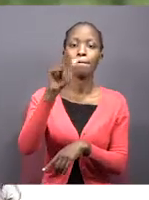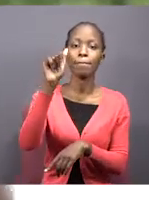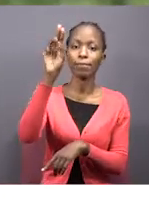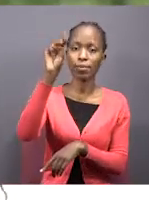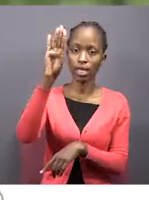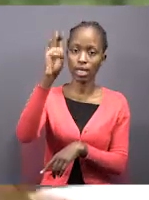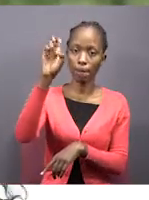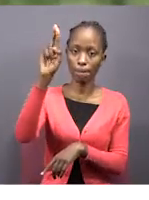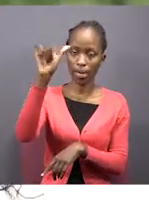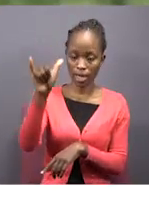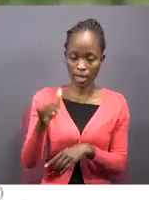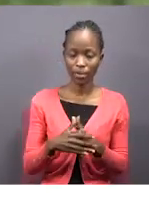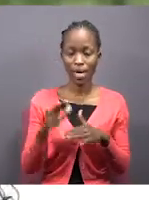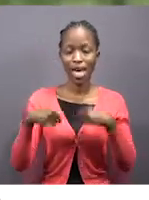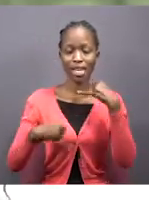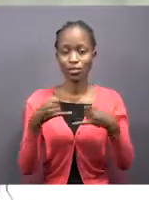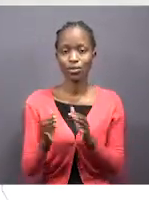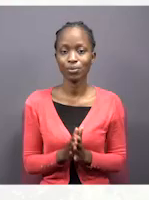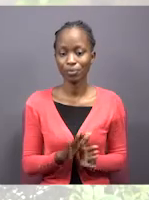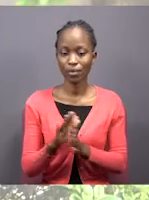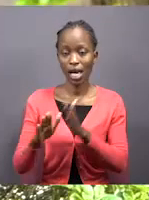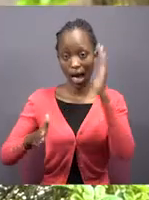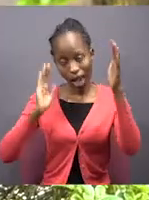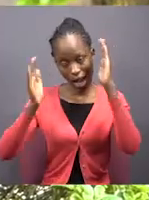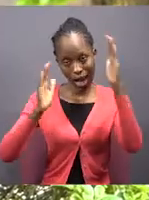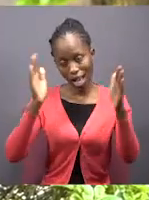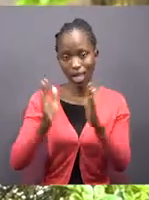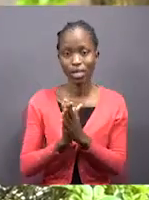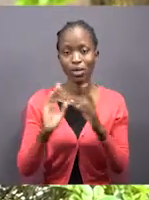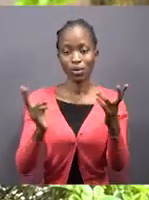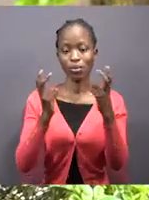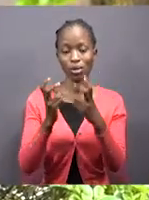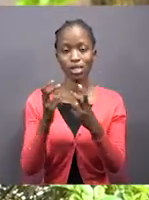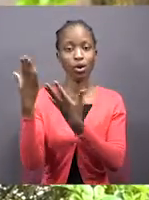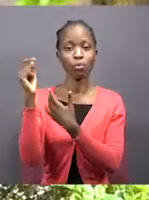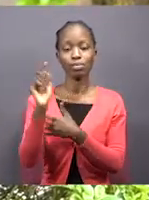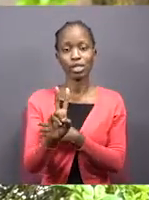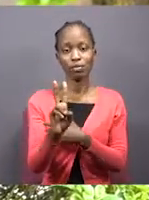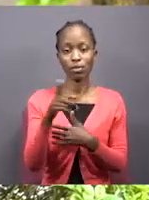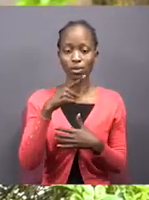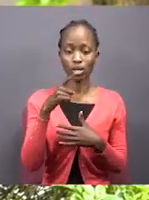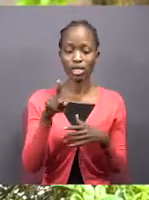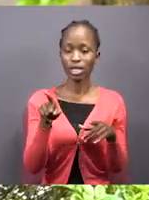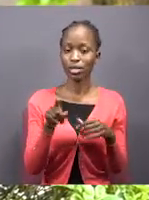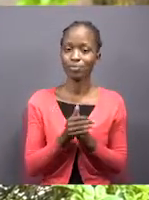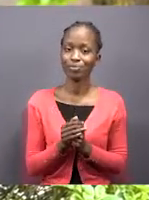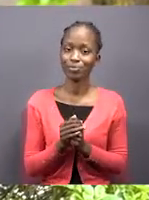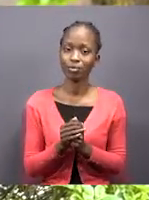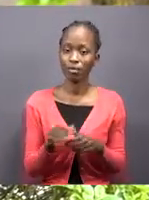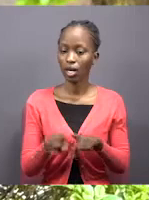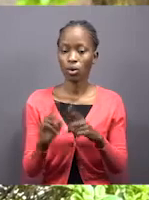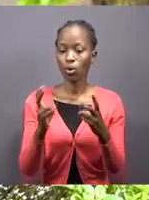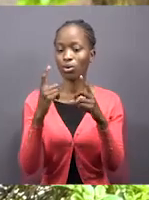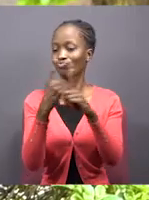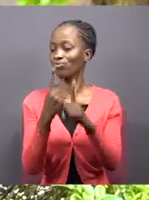Kimberley. So, ladies and gentlemen, enjoy. Hi, everyone who is watching us on Hope TV, who is